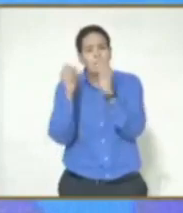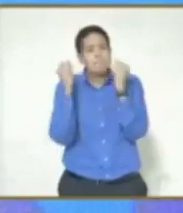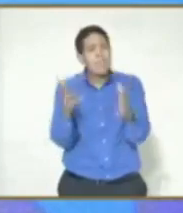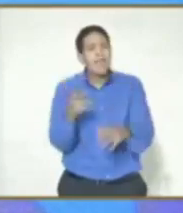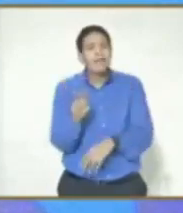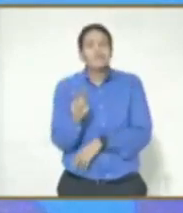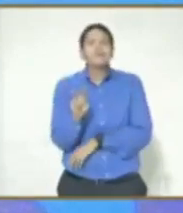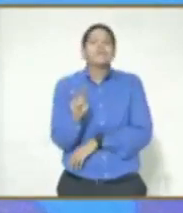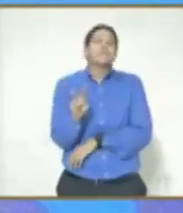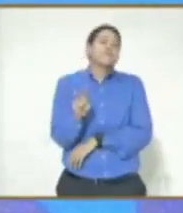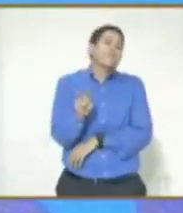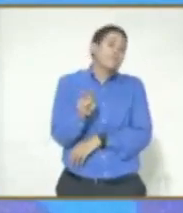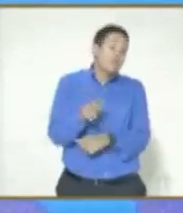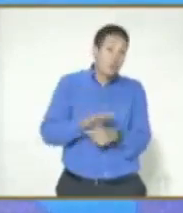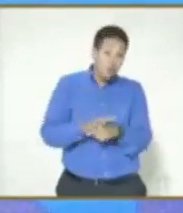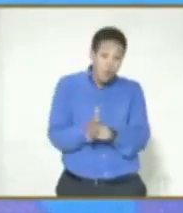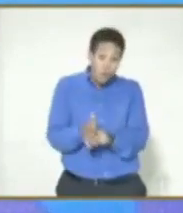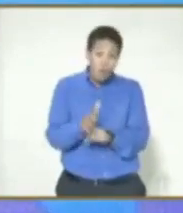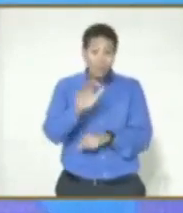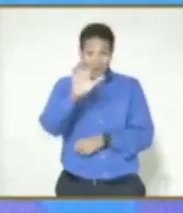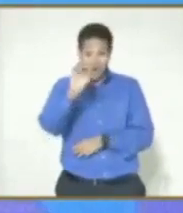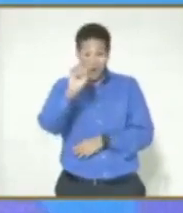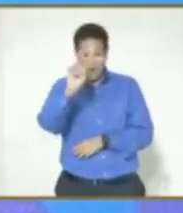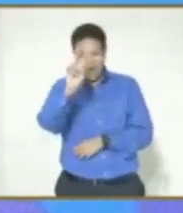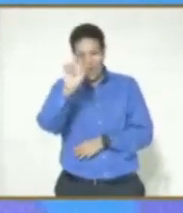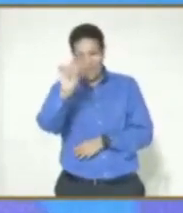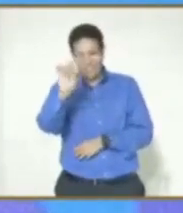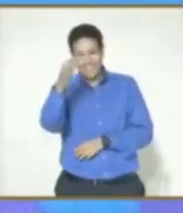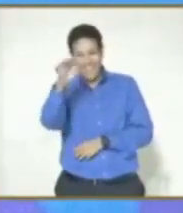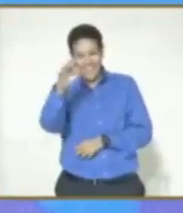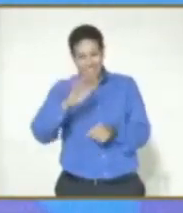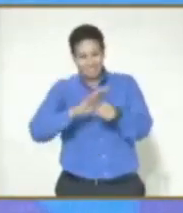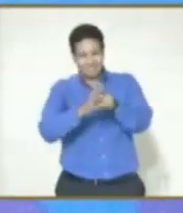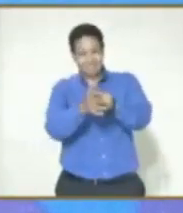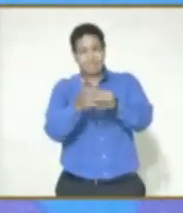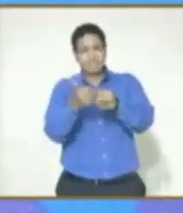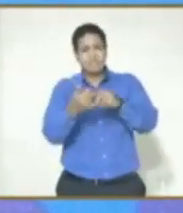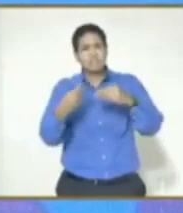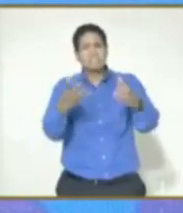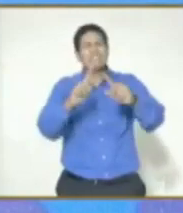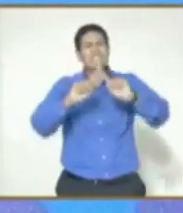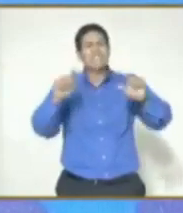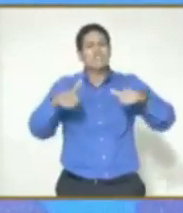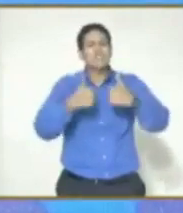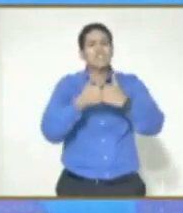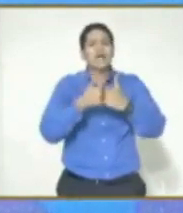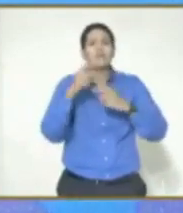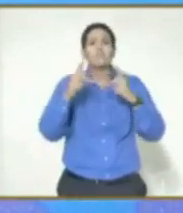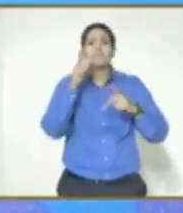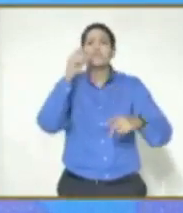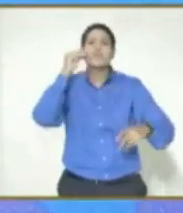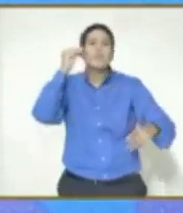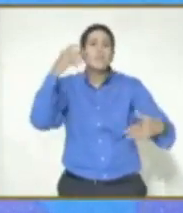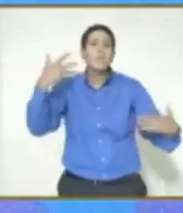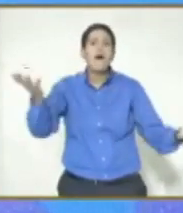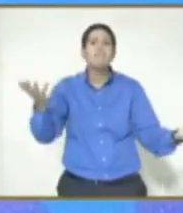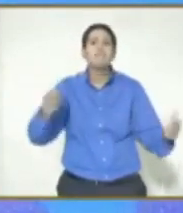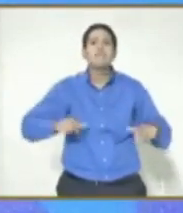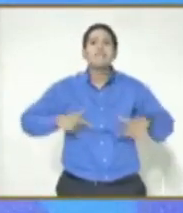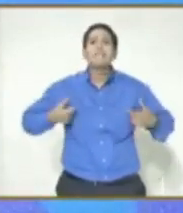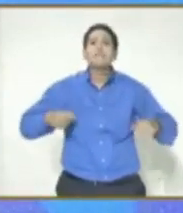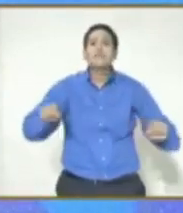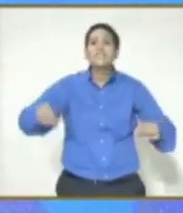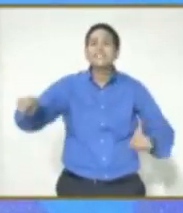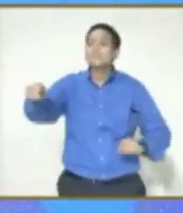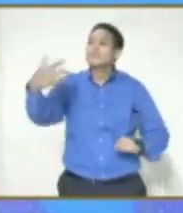and COVID-19 has brought a different challenge to our homeless population and those